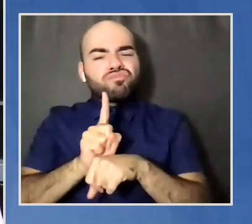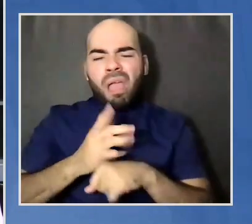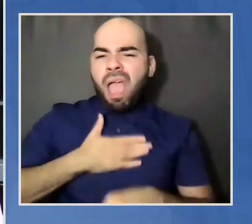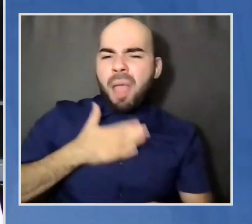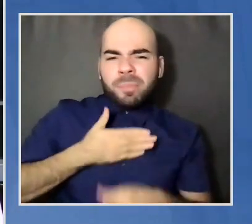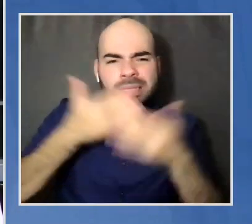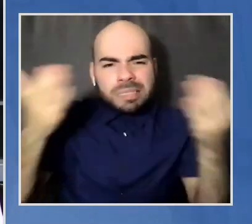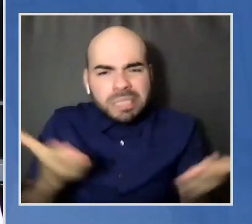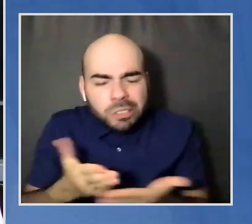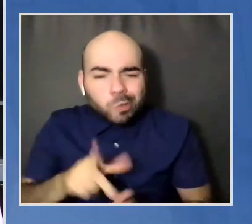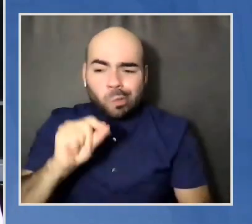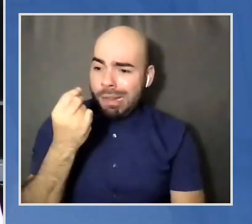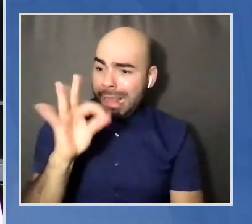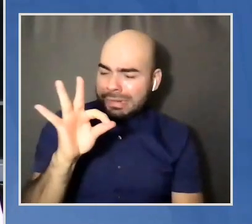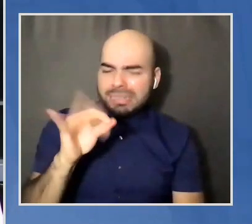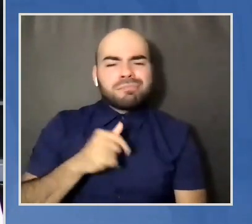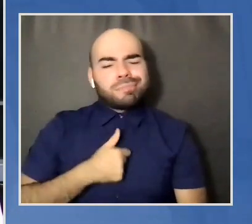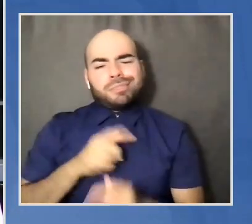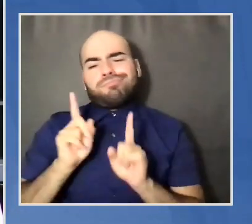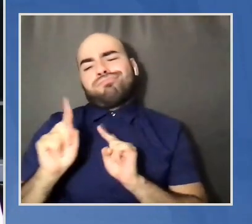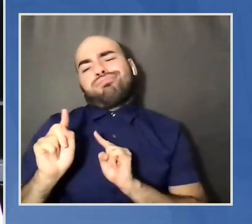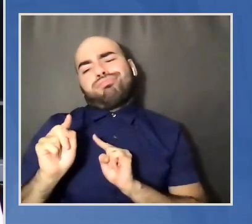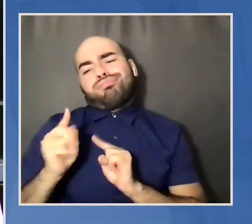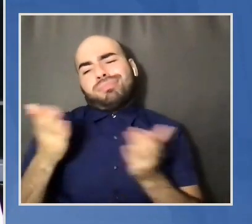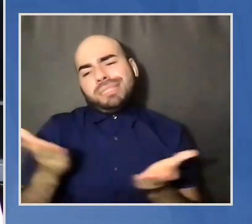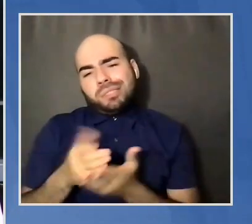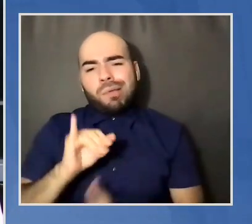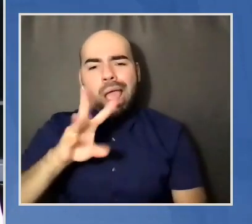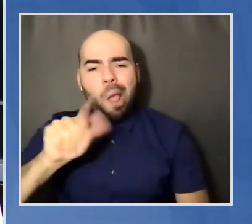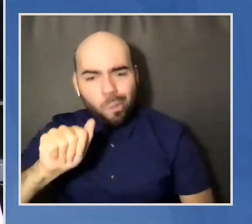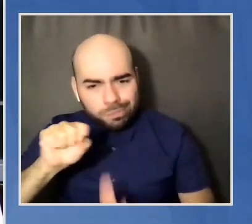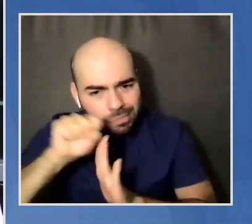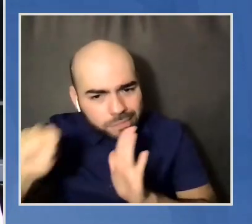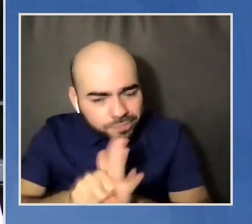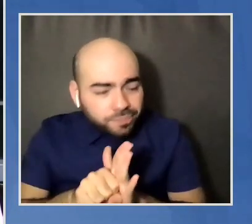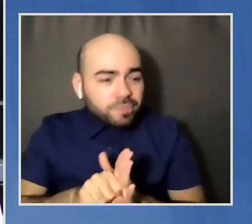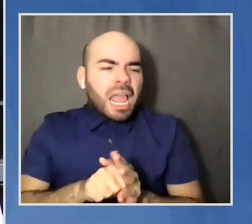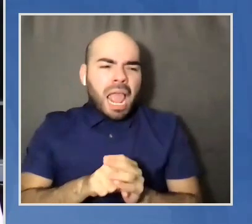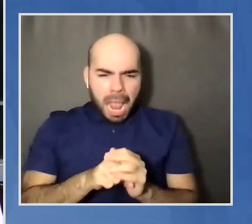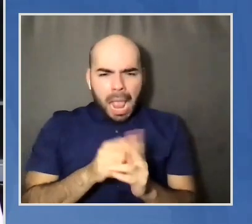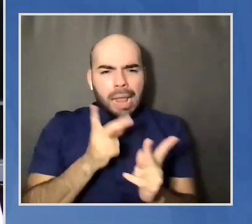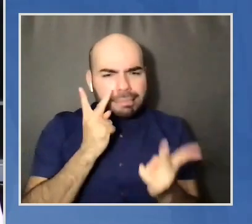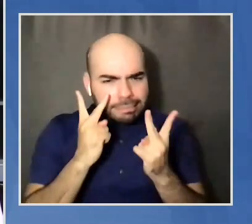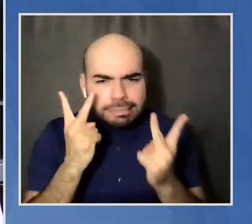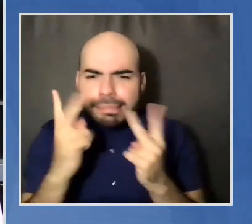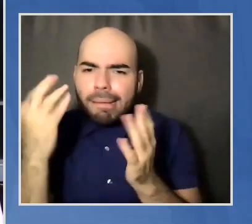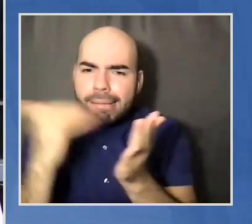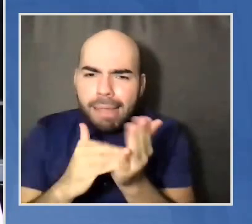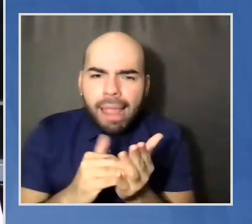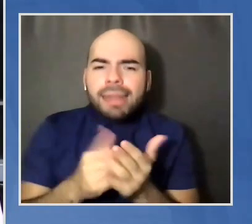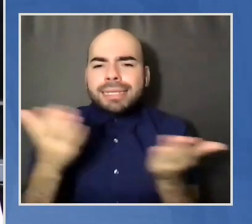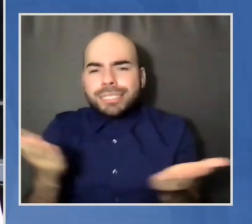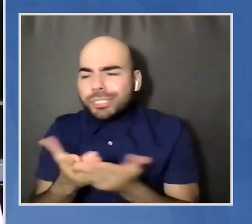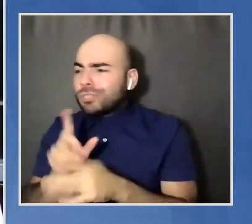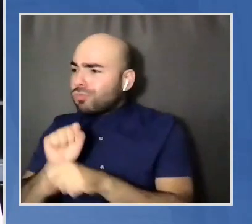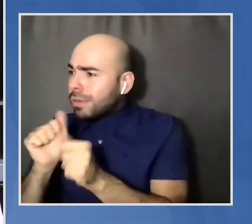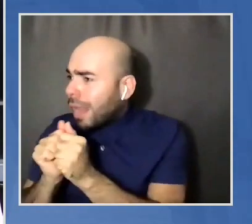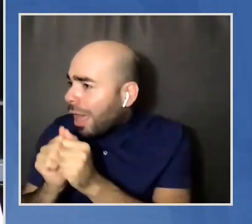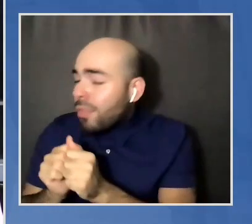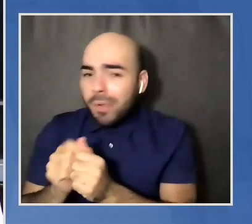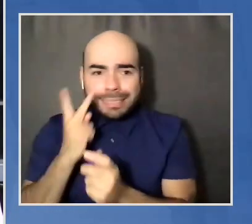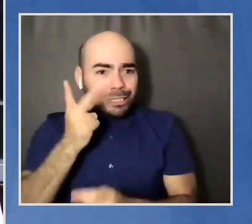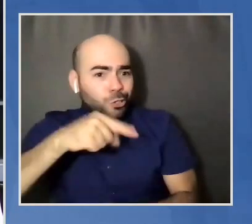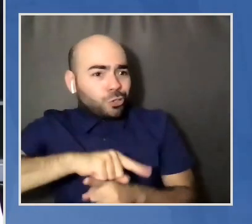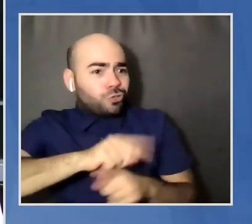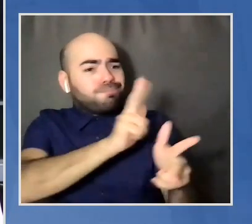spent a lot of time here in 2019. I got to see some familiar faces. I see some familiar faces out there, and it just